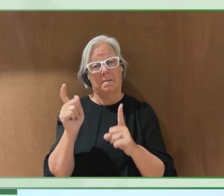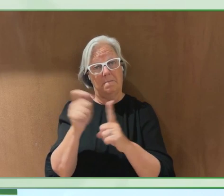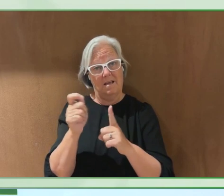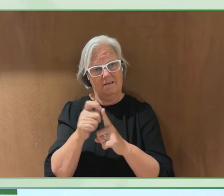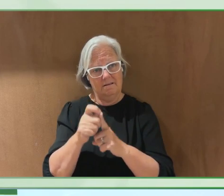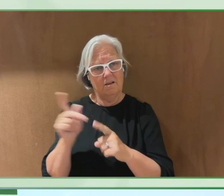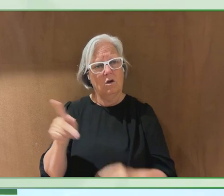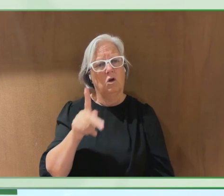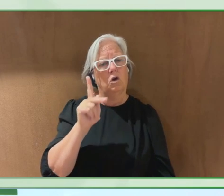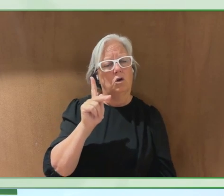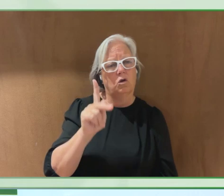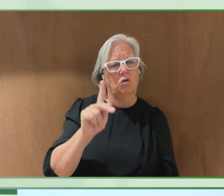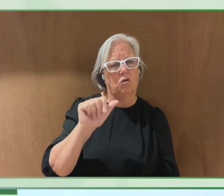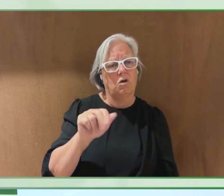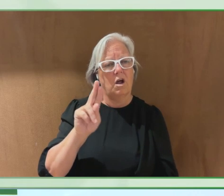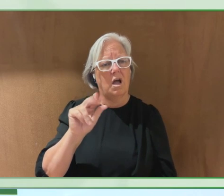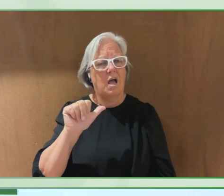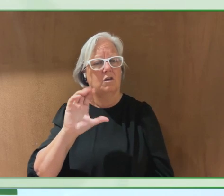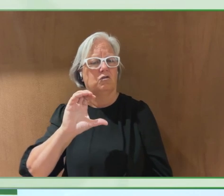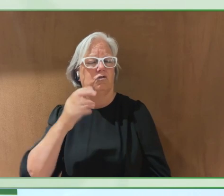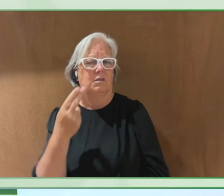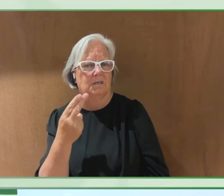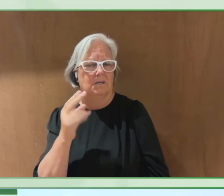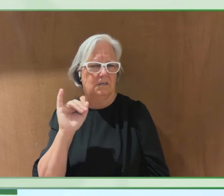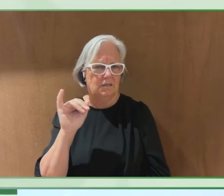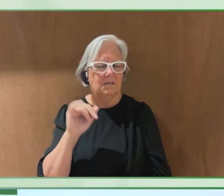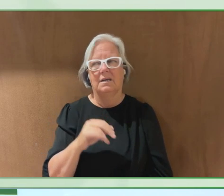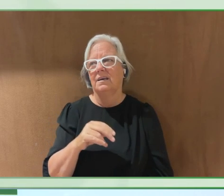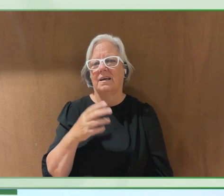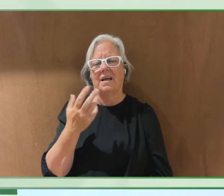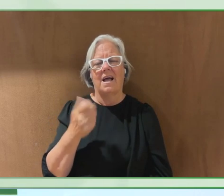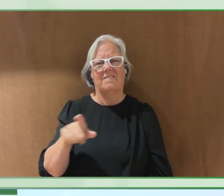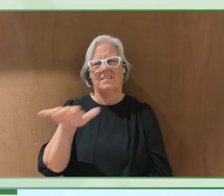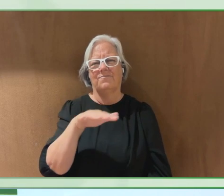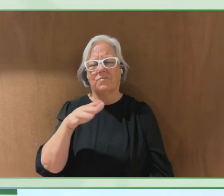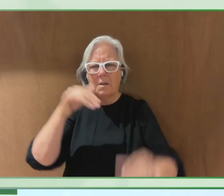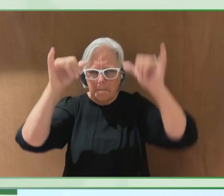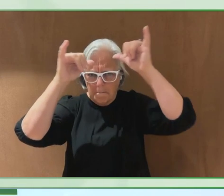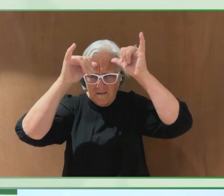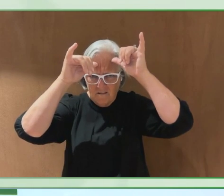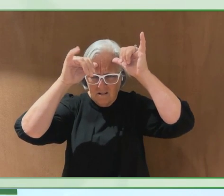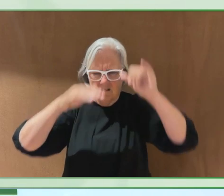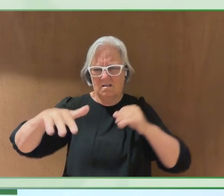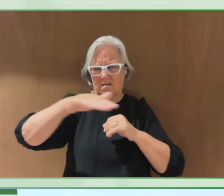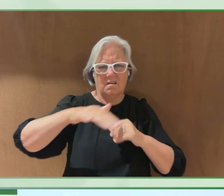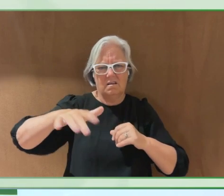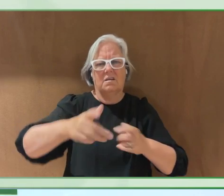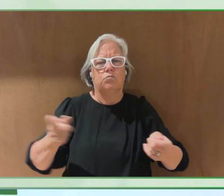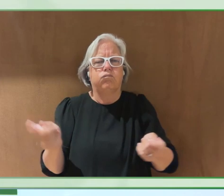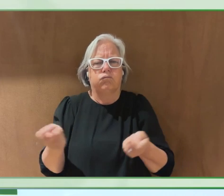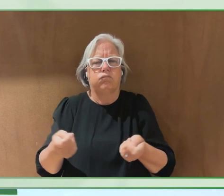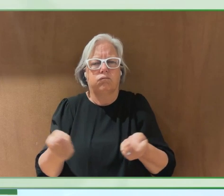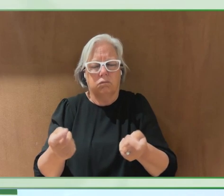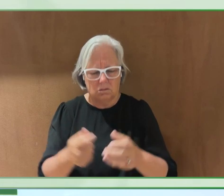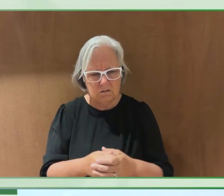of Pakistan, above a buffalo herds place. The place thinks